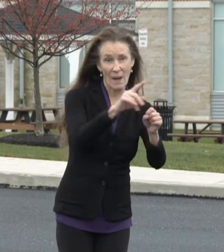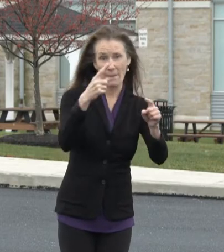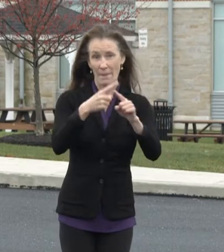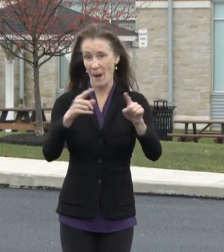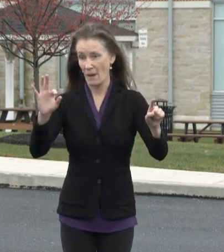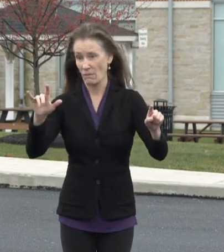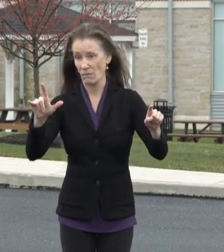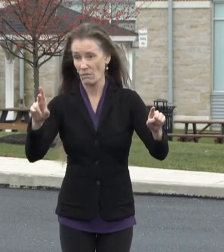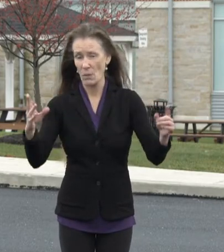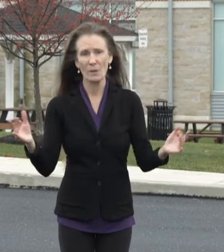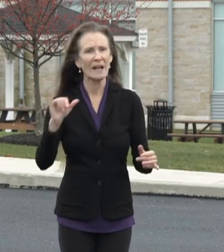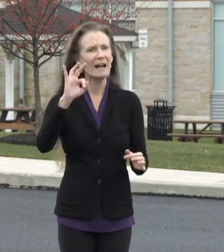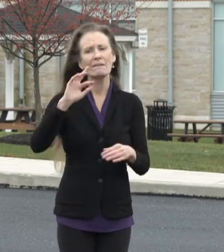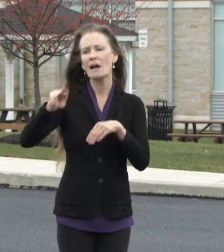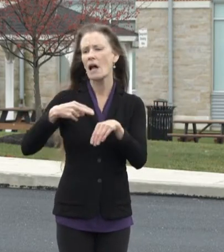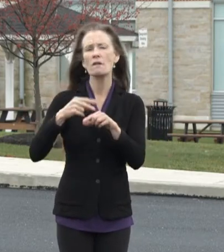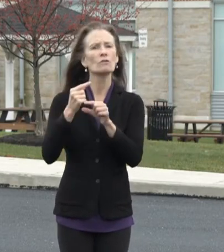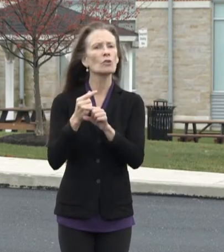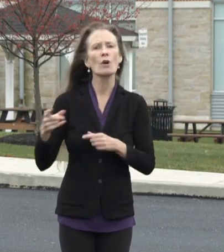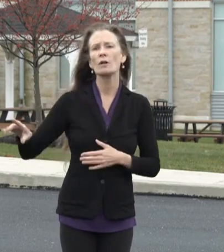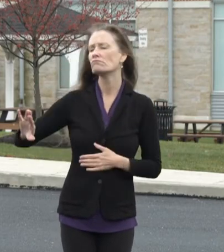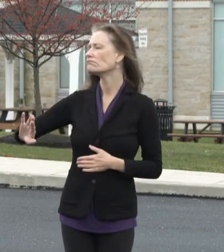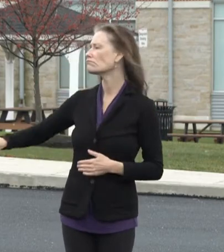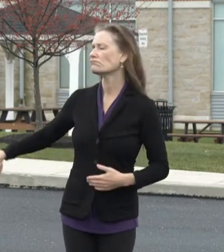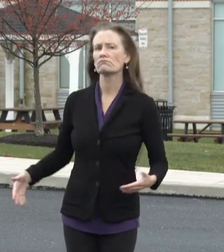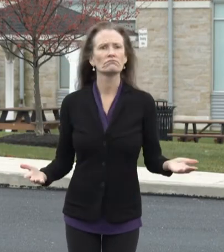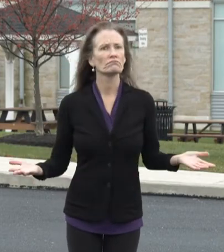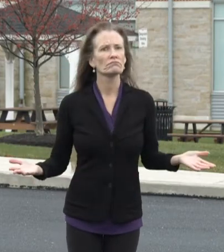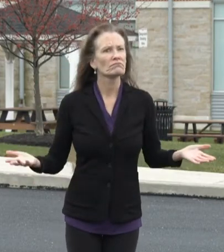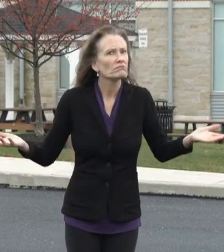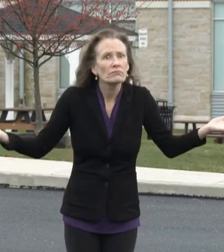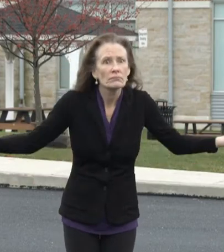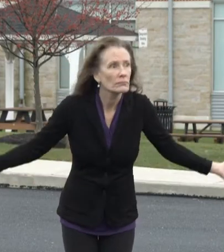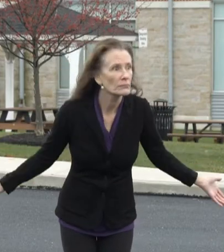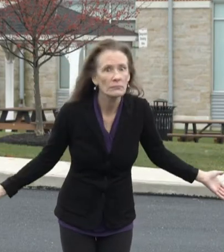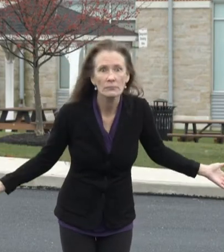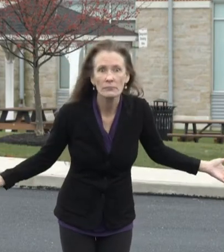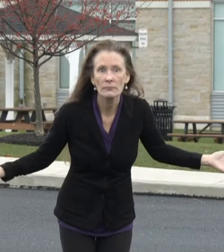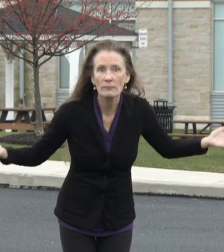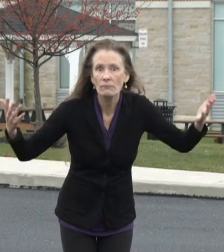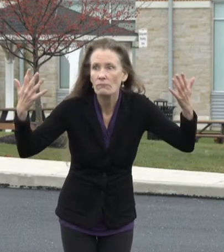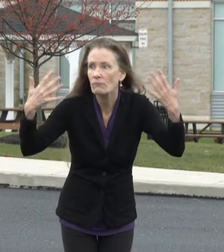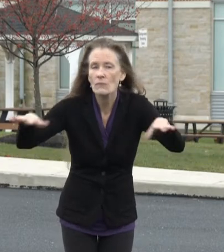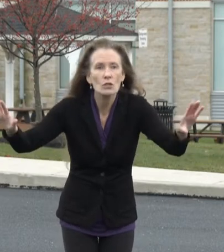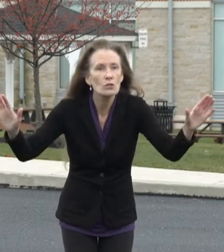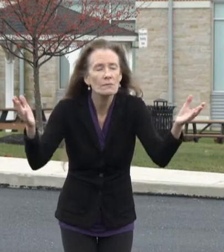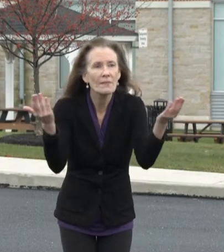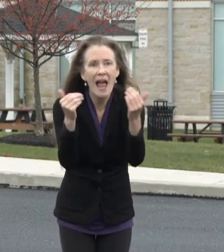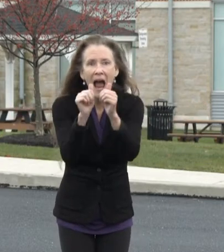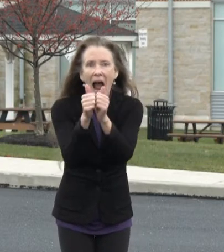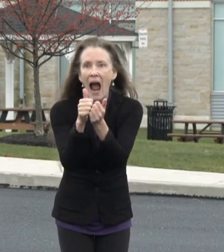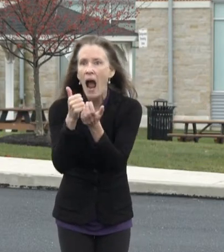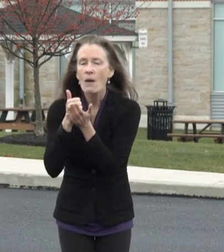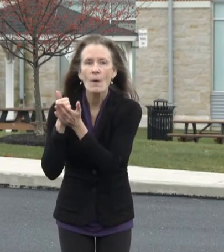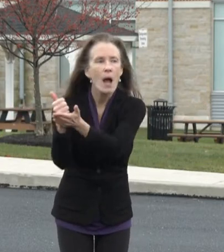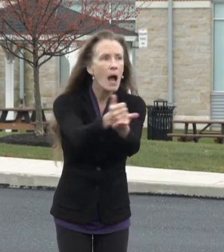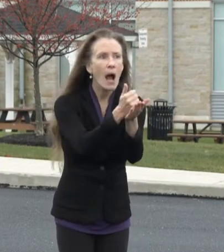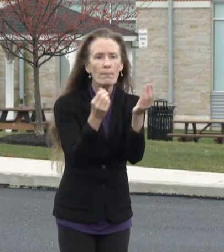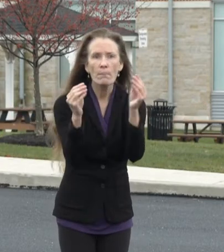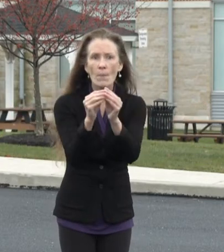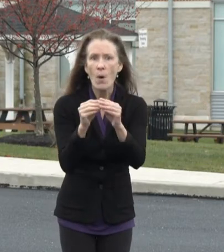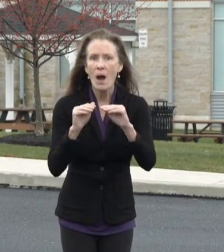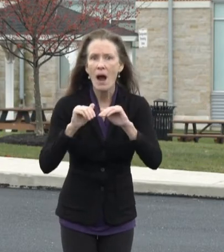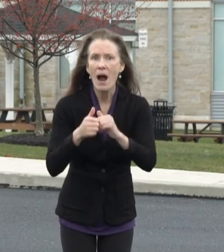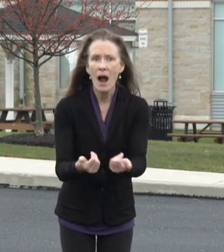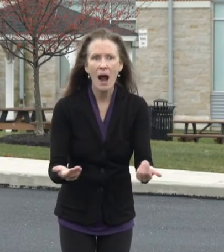make Pennsylvania and other states less prepared to react nimbly to what's ahead. I urge the federal government